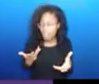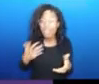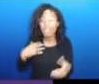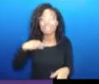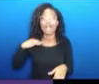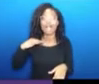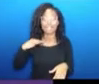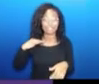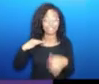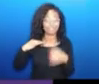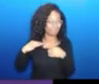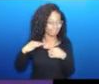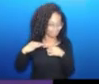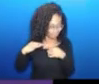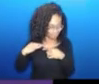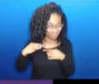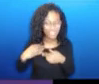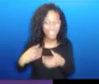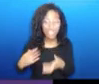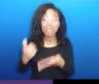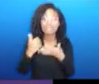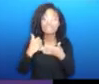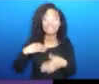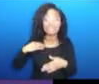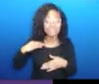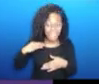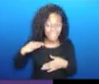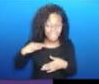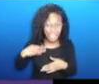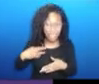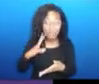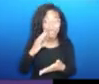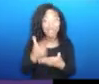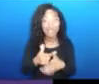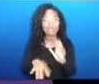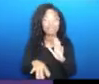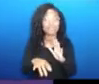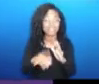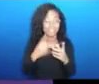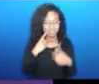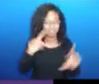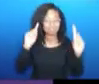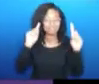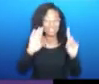volunteering. This will help you achieve your career goals.